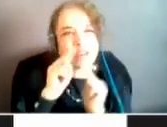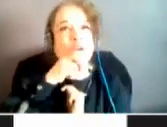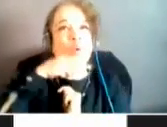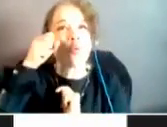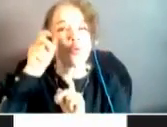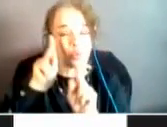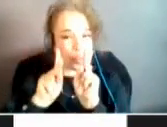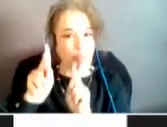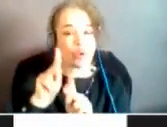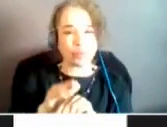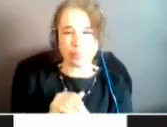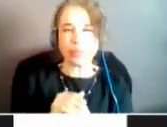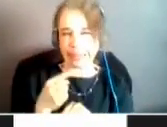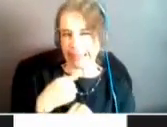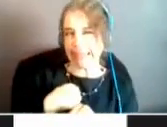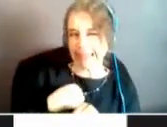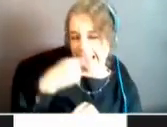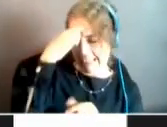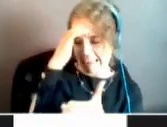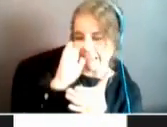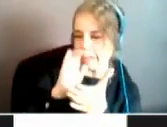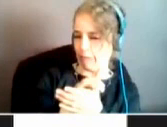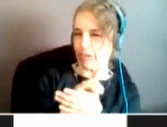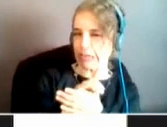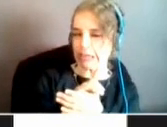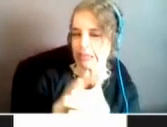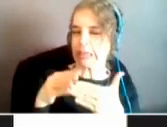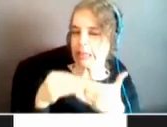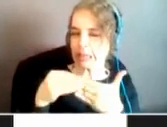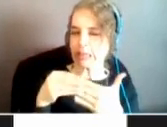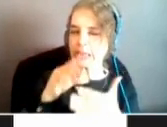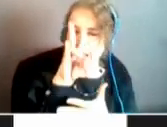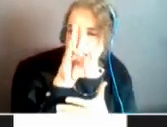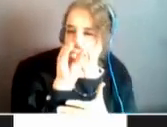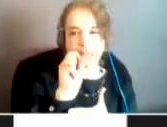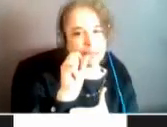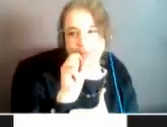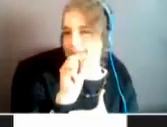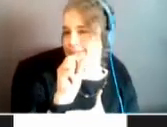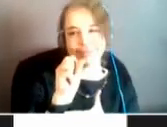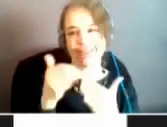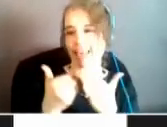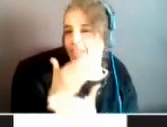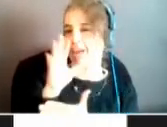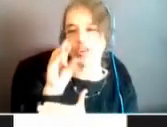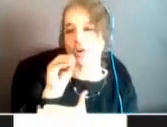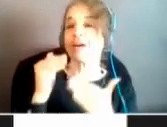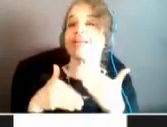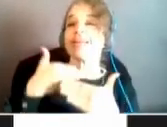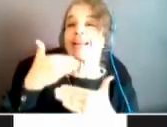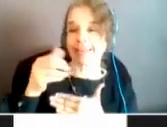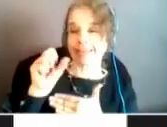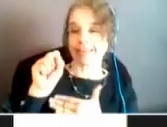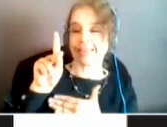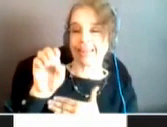people. And I think we just have to be very thoughtful about it. 70 is not the new 50. Next slide.